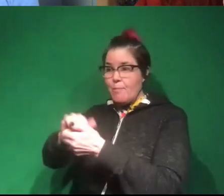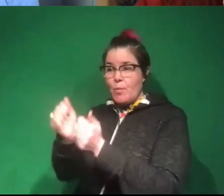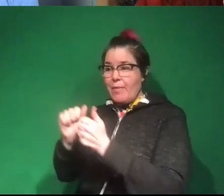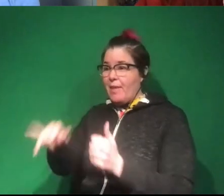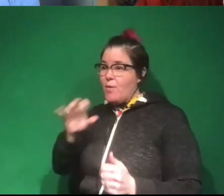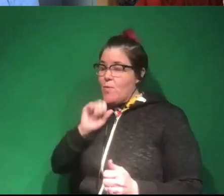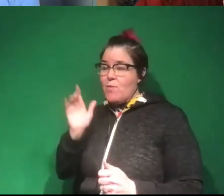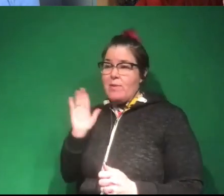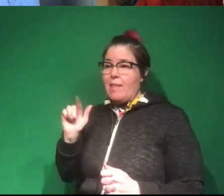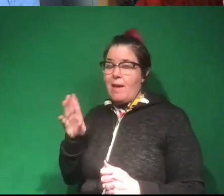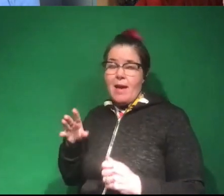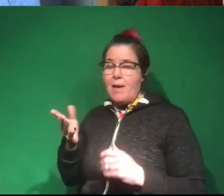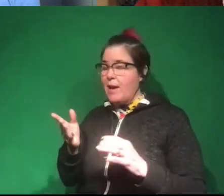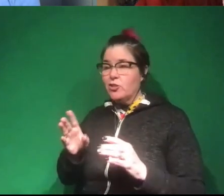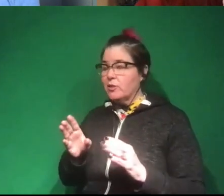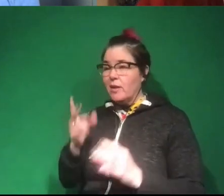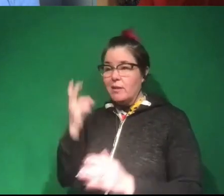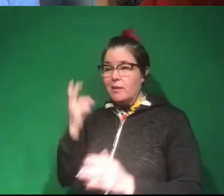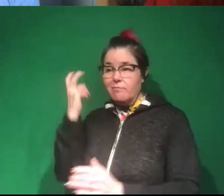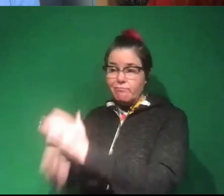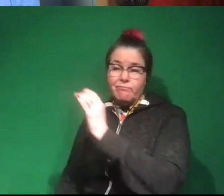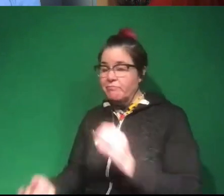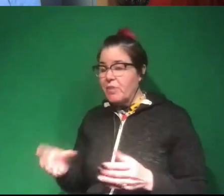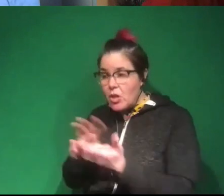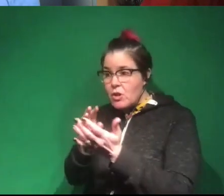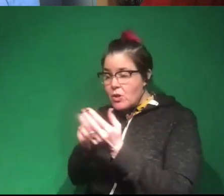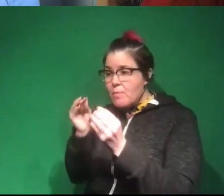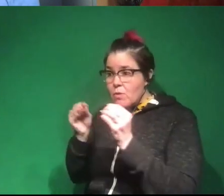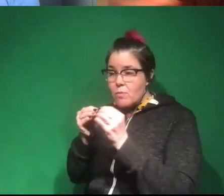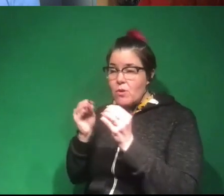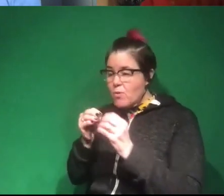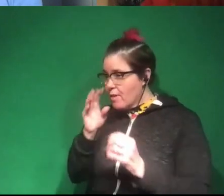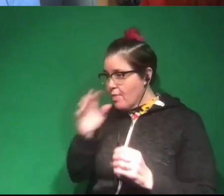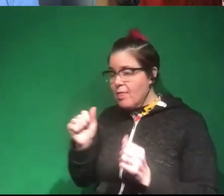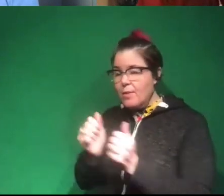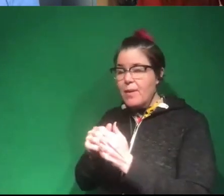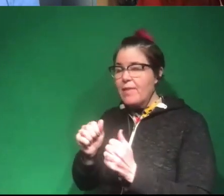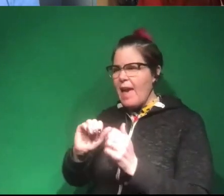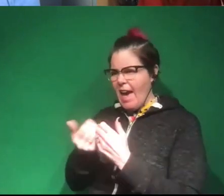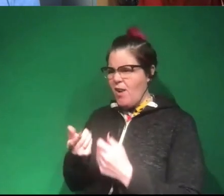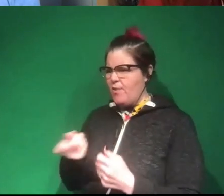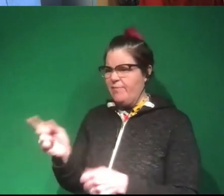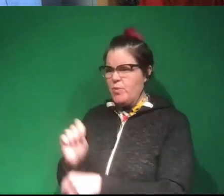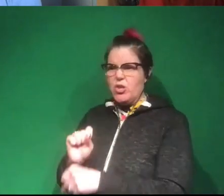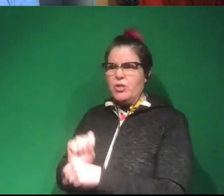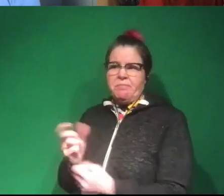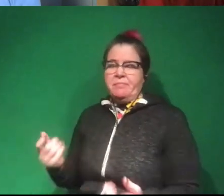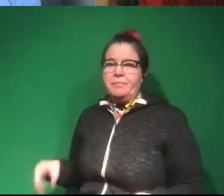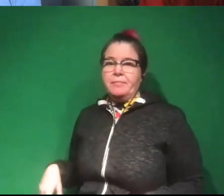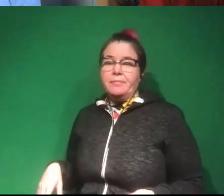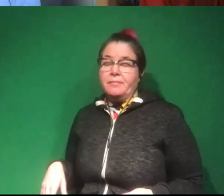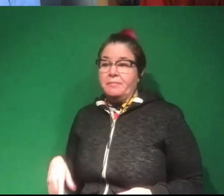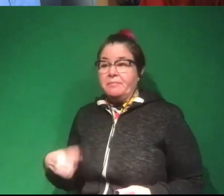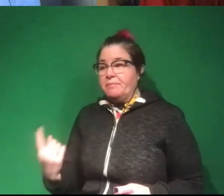of took off from there. I found myself learning a lot more and being more and more intrigued by how ants work. They're just one of